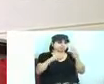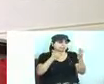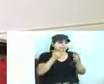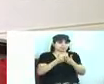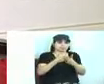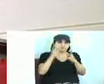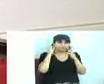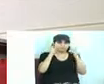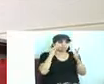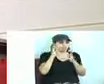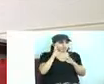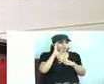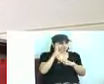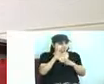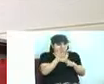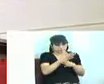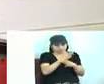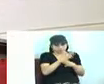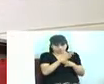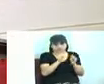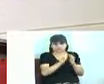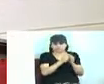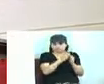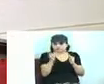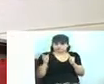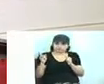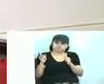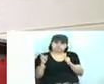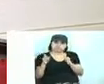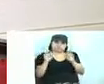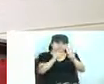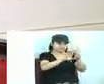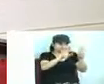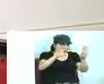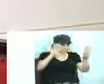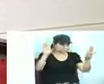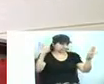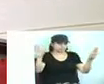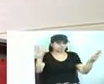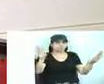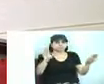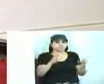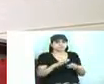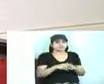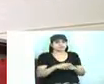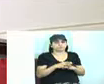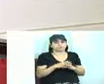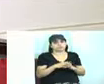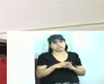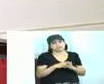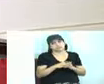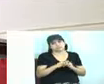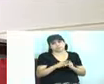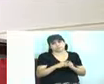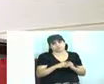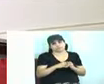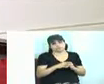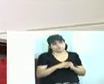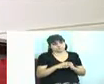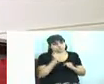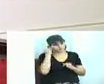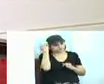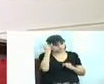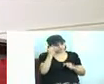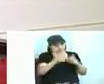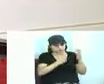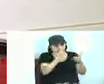ultimately be sharing with you on the walls in the sanctuary so that everybody can see, because the whole idea of this process is